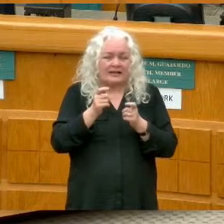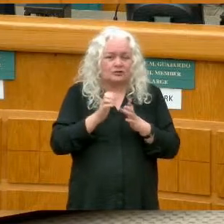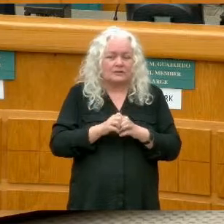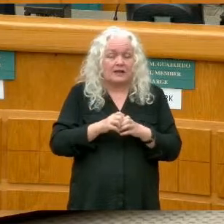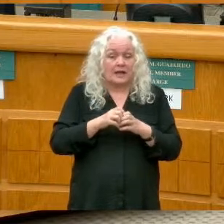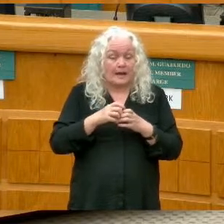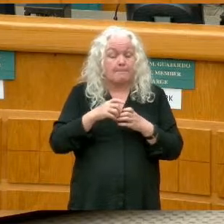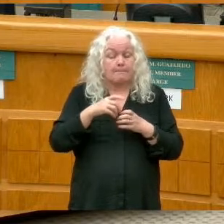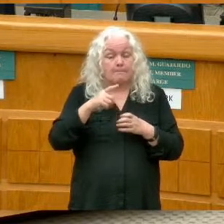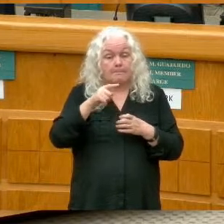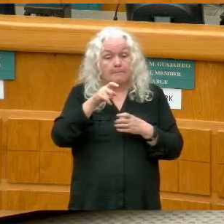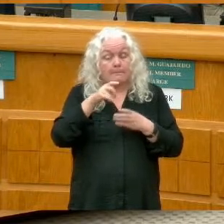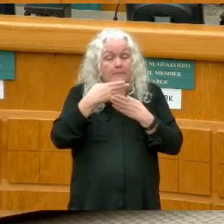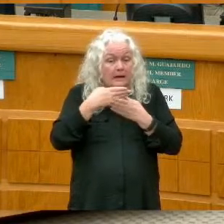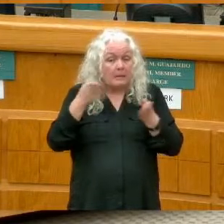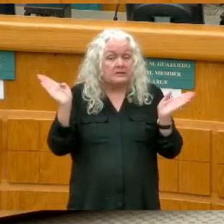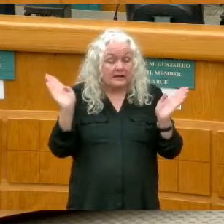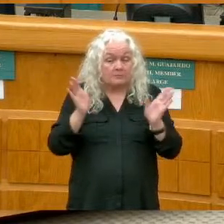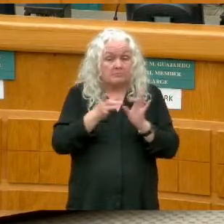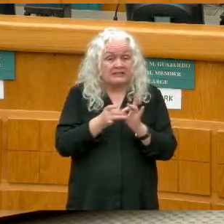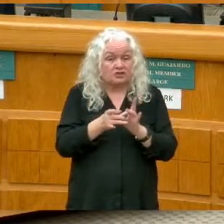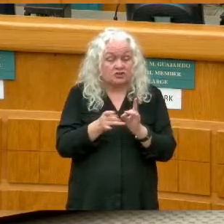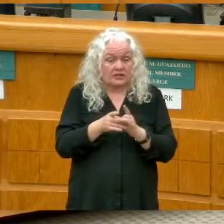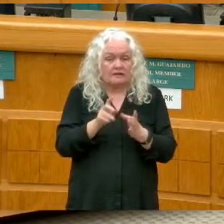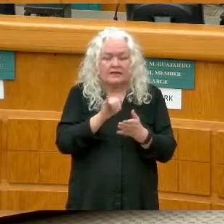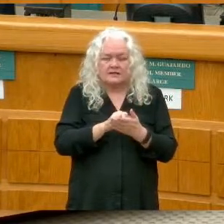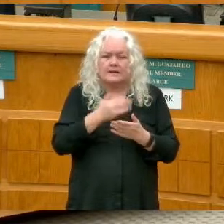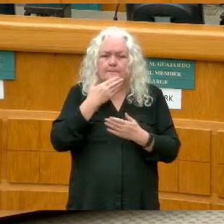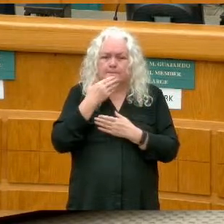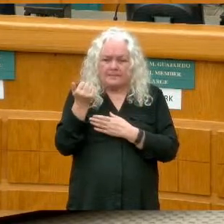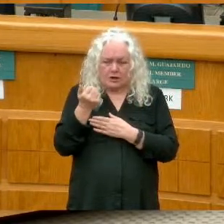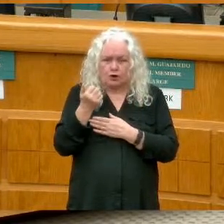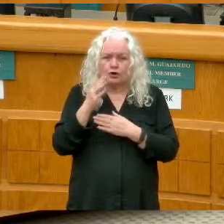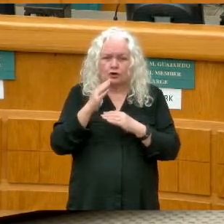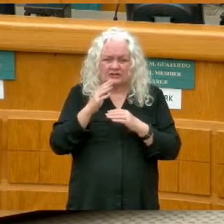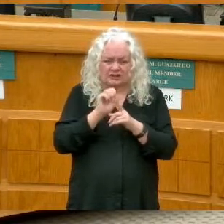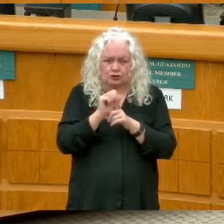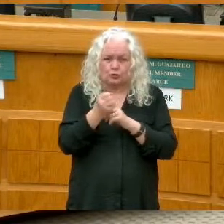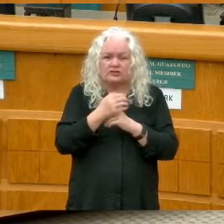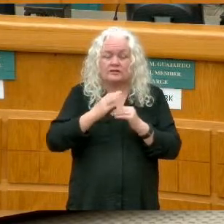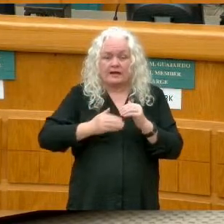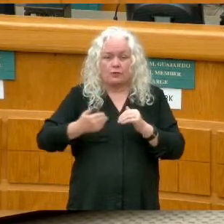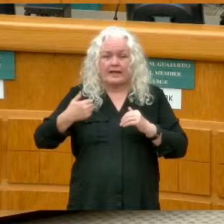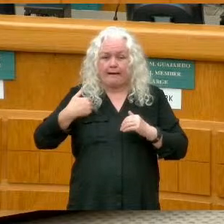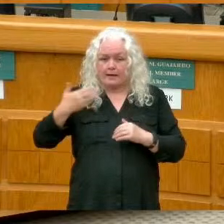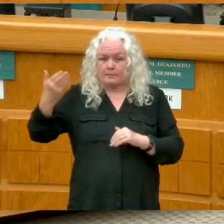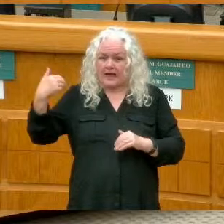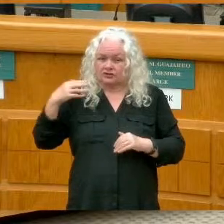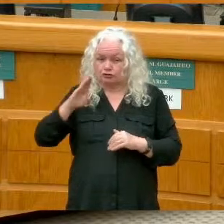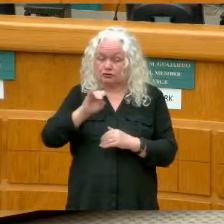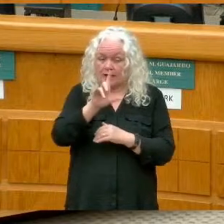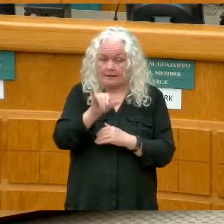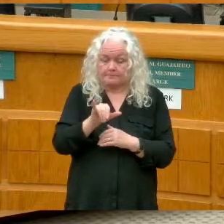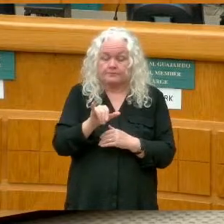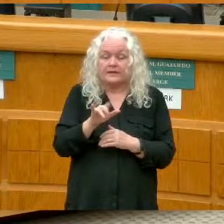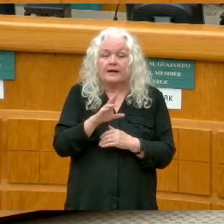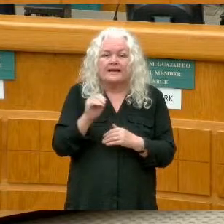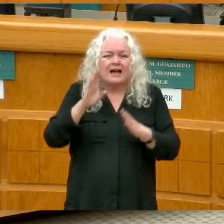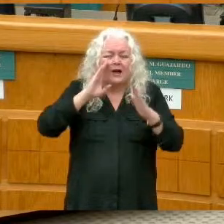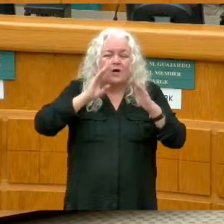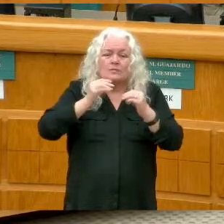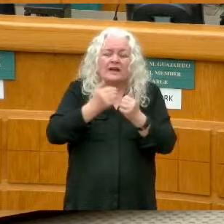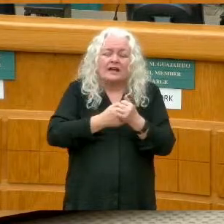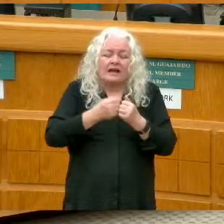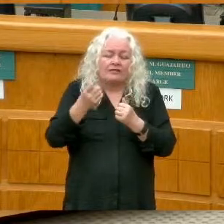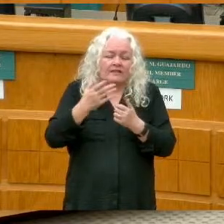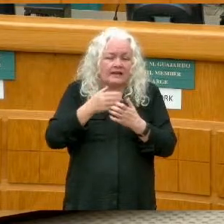messaging campaign has given us a better edge than we had in July. And I hope that all